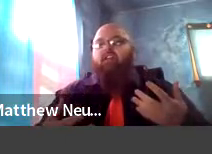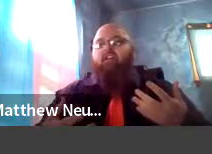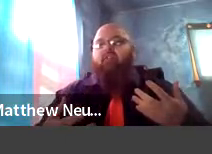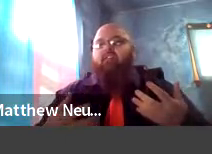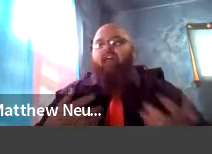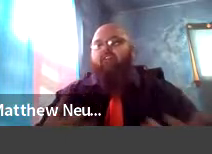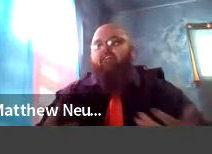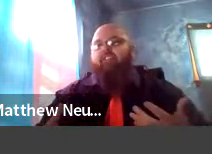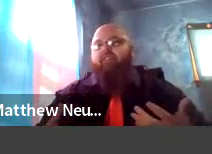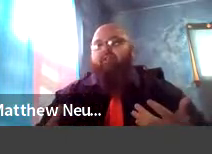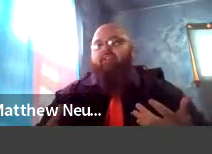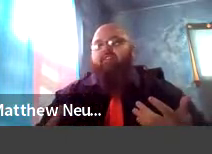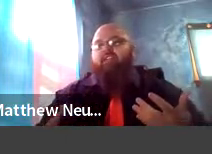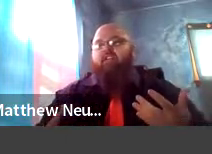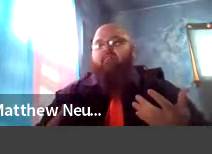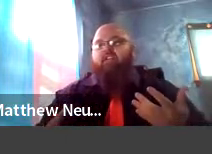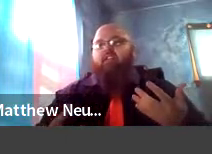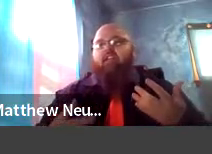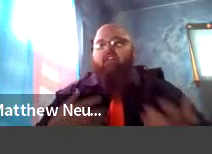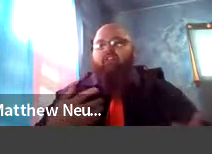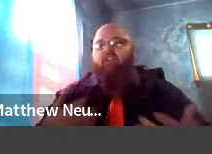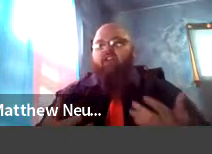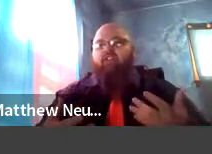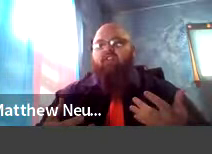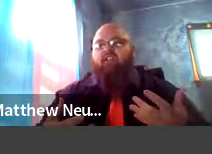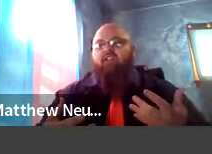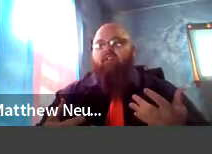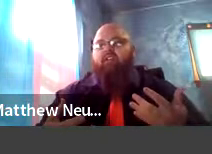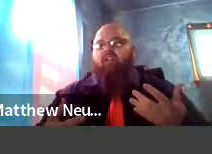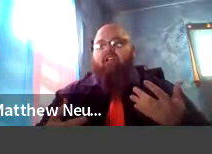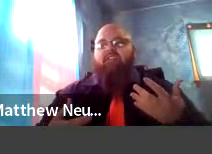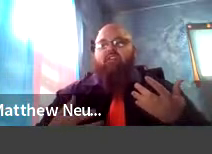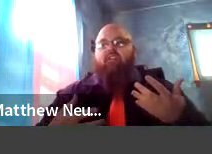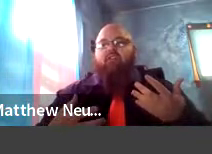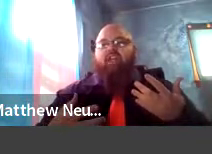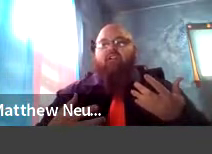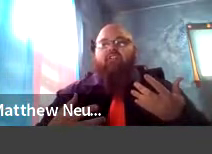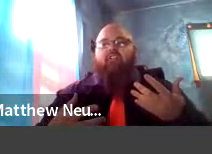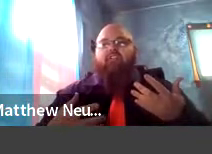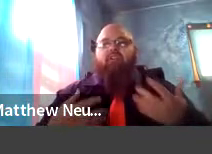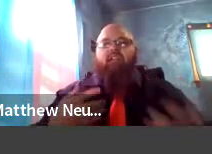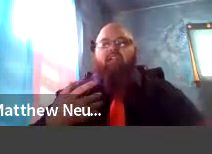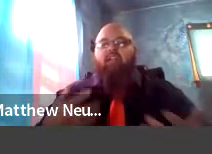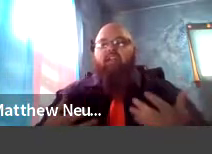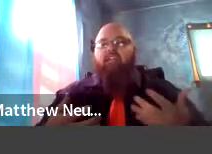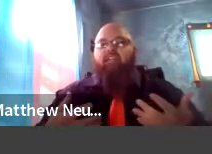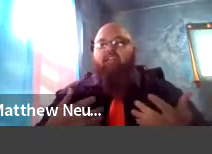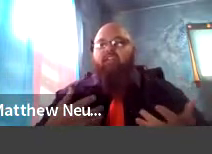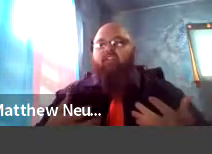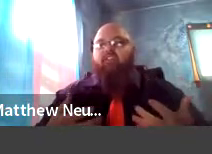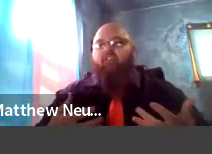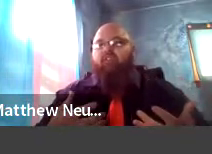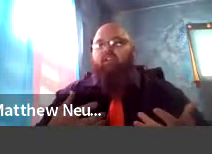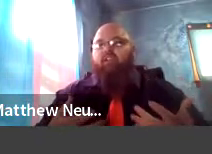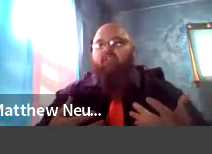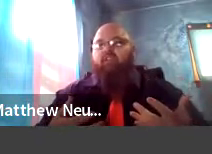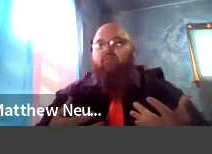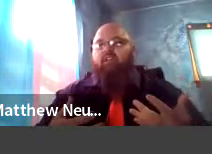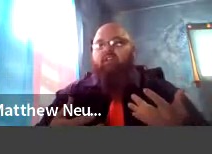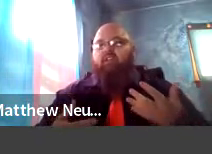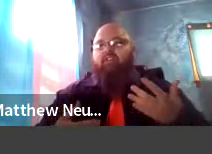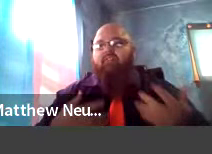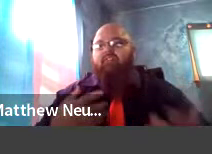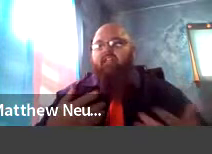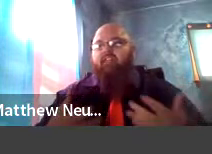response, a lack of response, and a lack of trust. And so we have to recognize that that's the history that we come